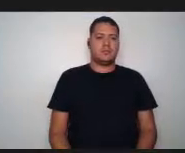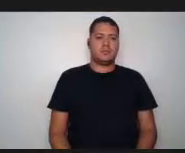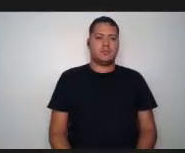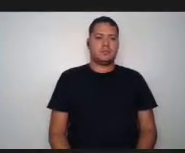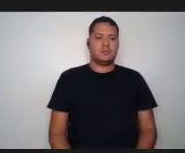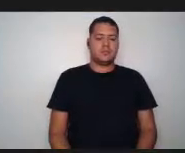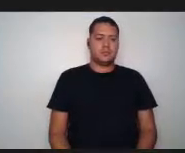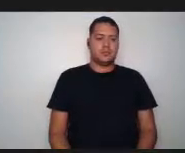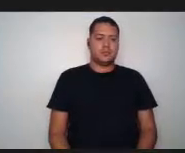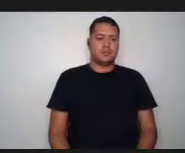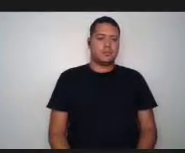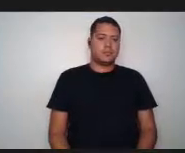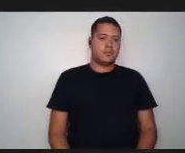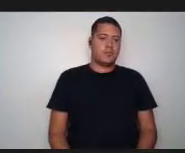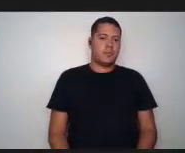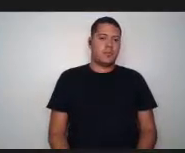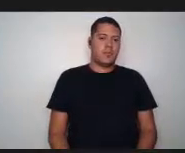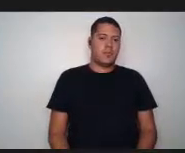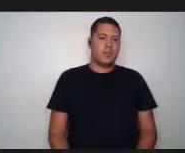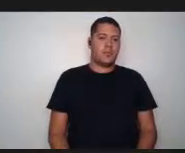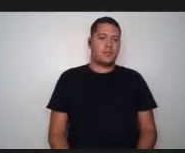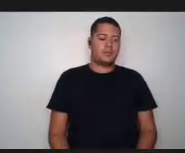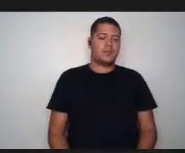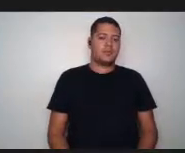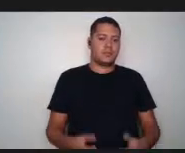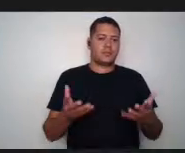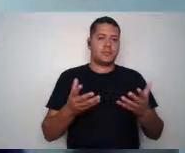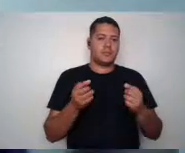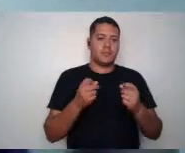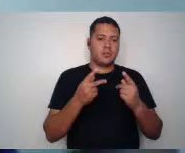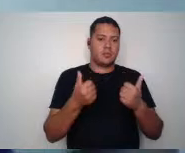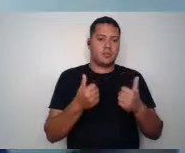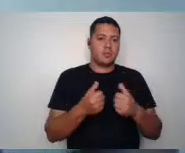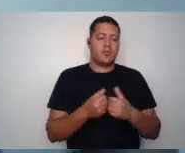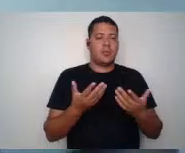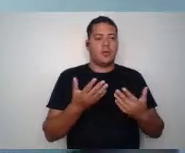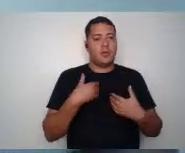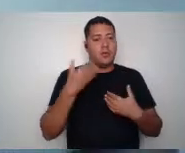Ministro, você está sem áudio. Justice, you have.